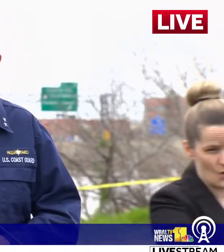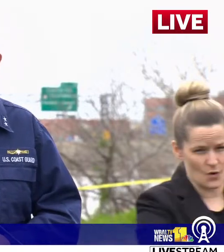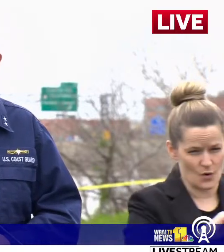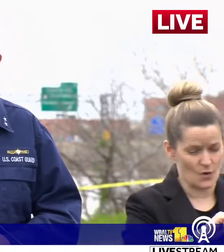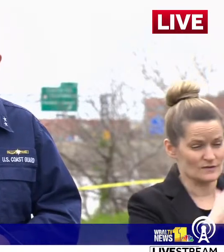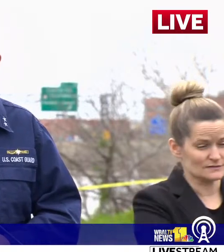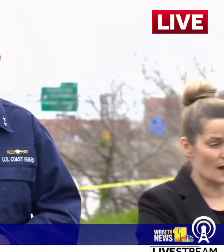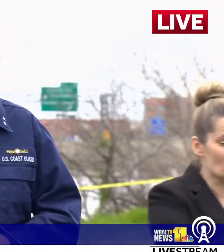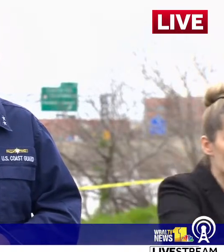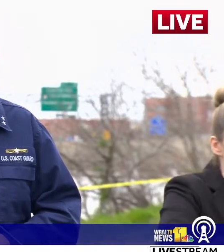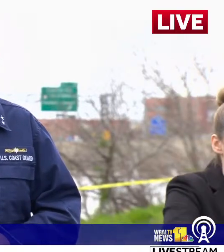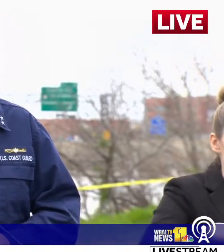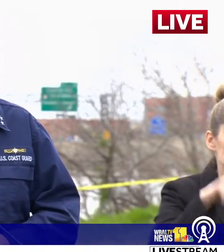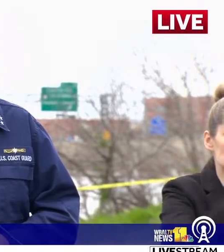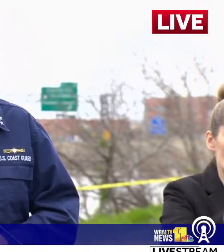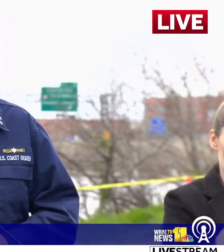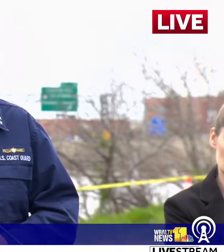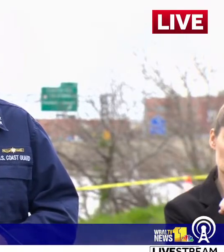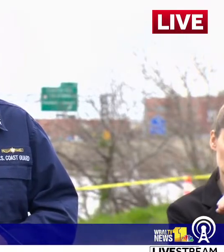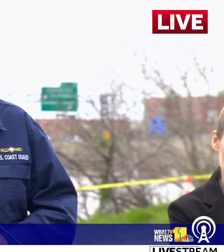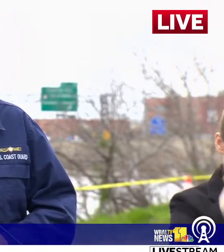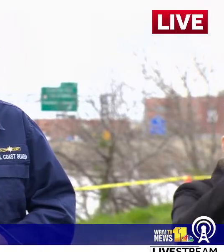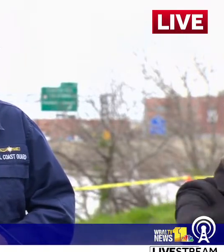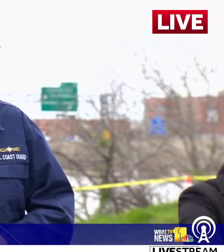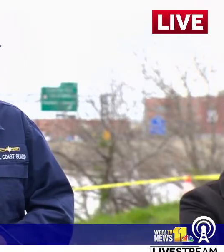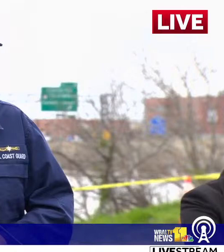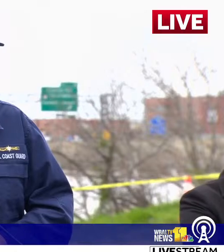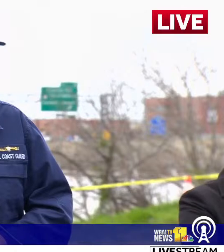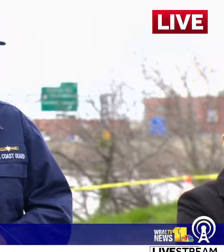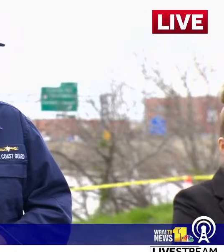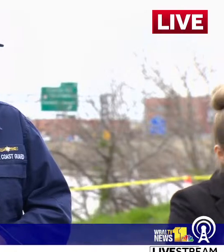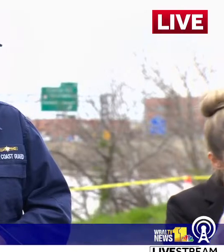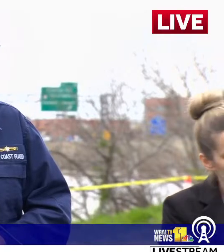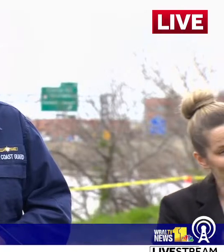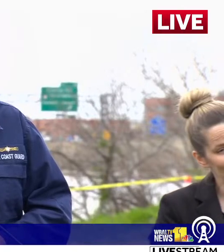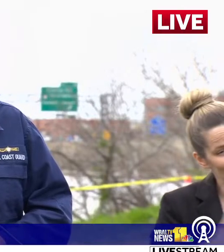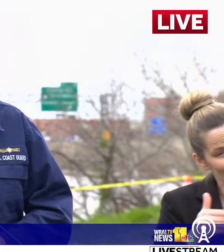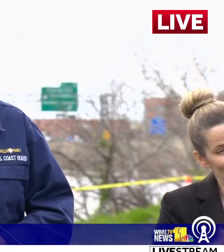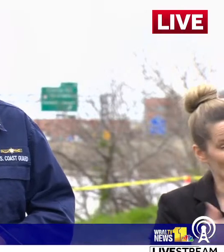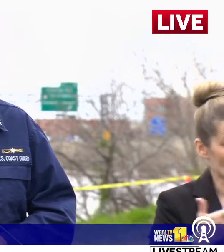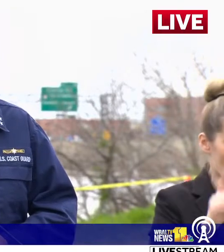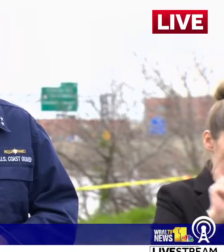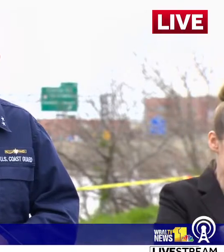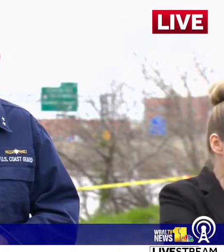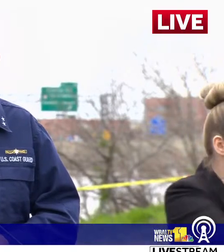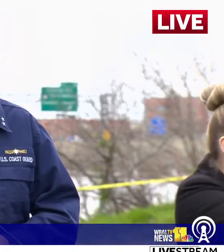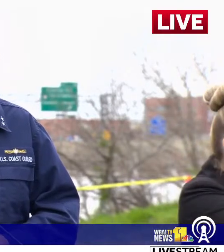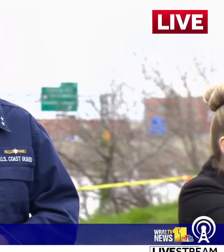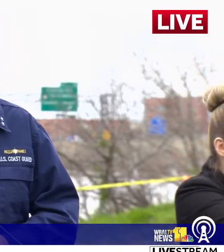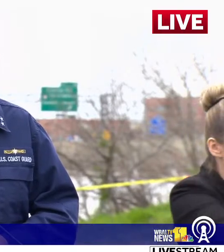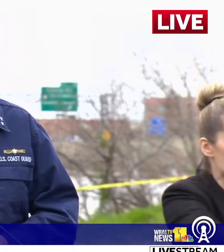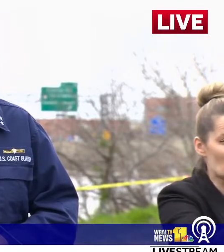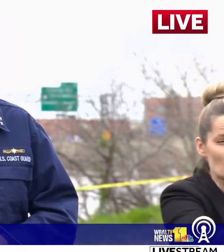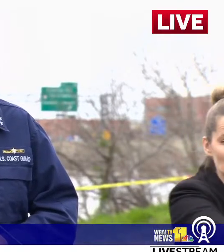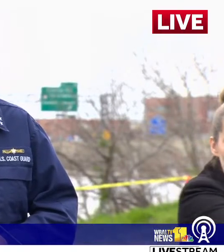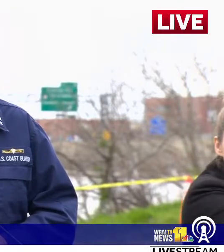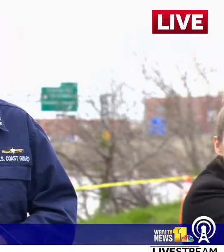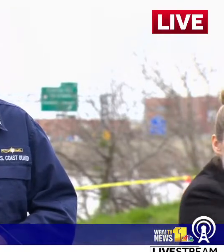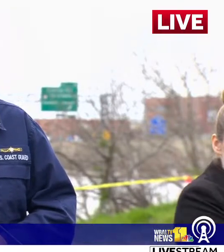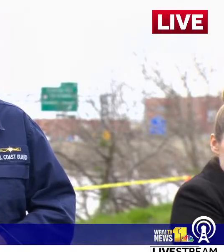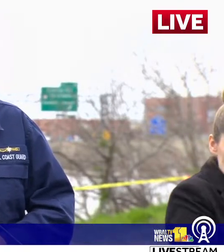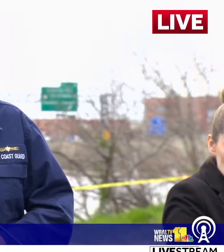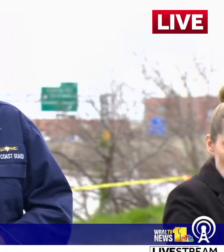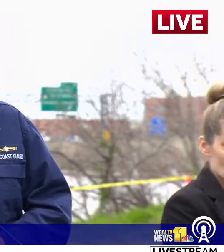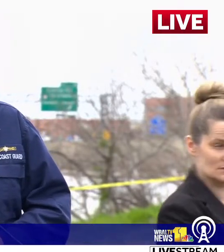Now, those efforts are ongoing. We're continuing to bring in the resources for that. We are continuing to do diving just for the purposes